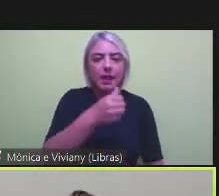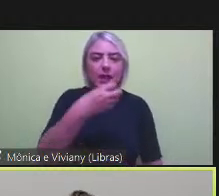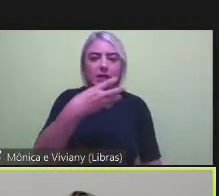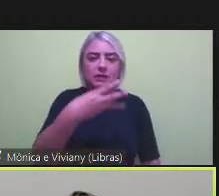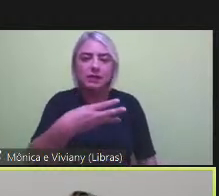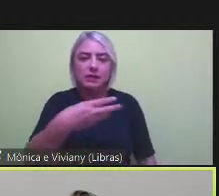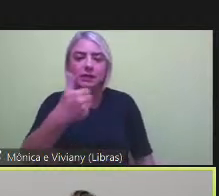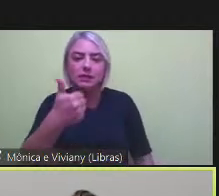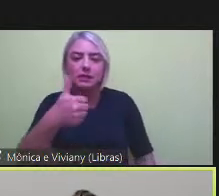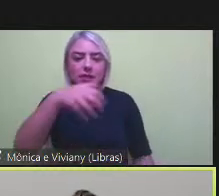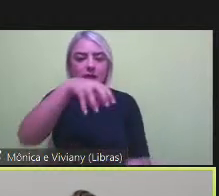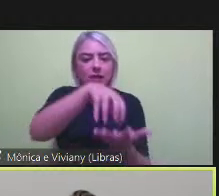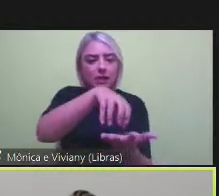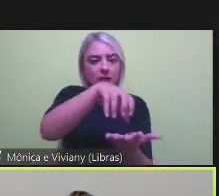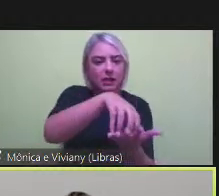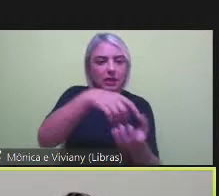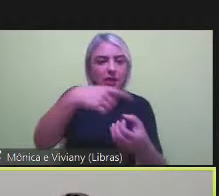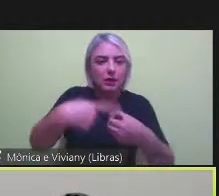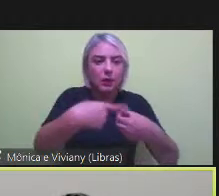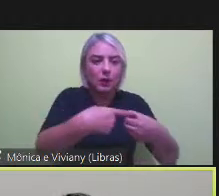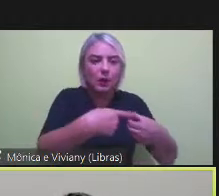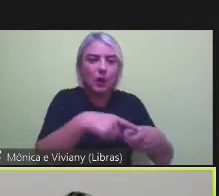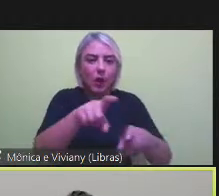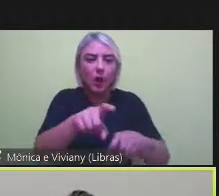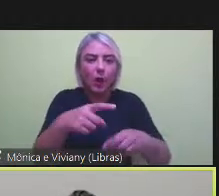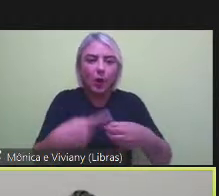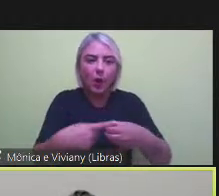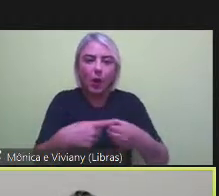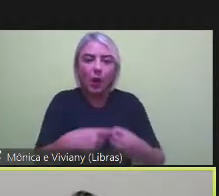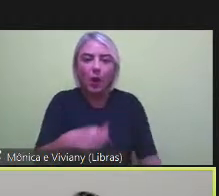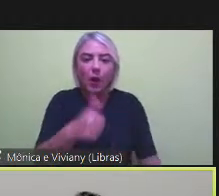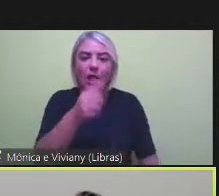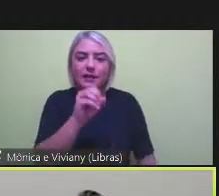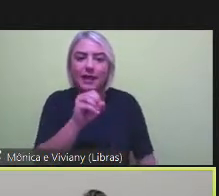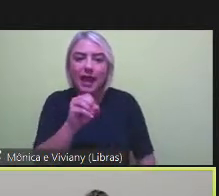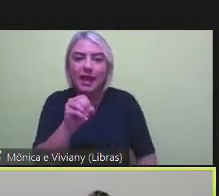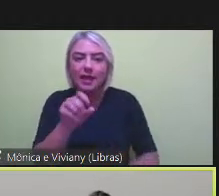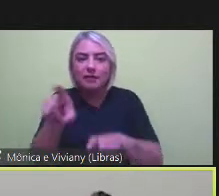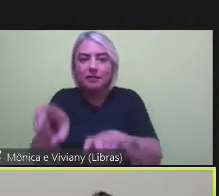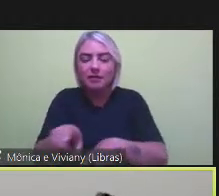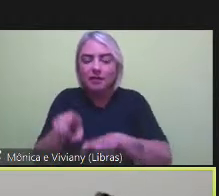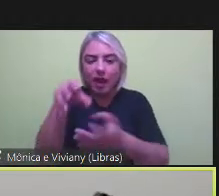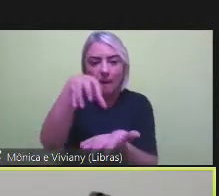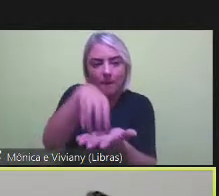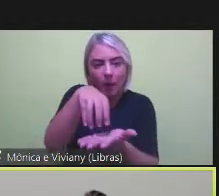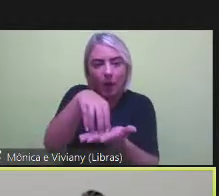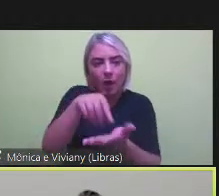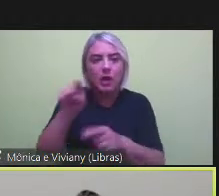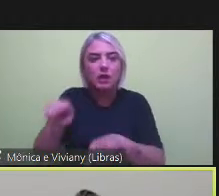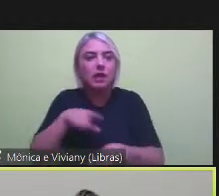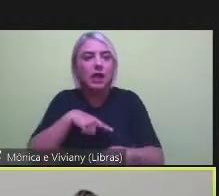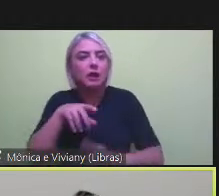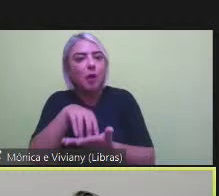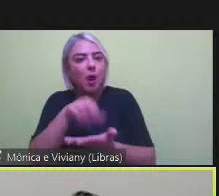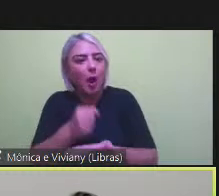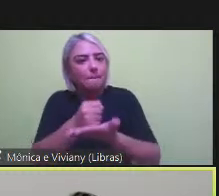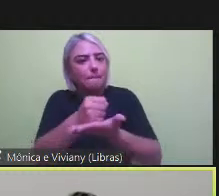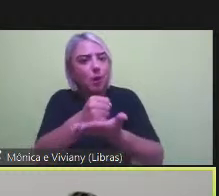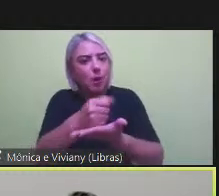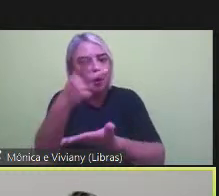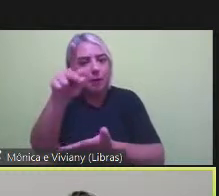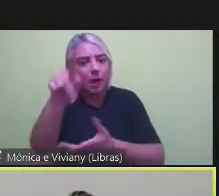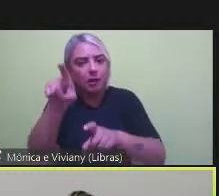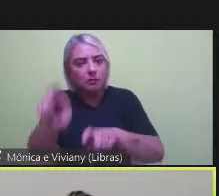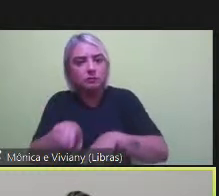have 131 units of urban units, 10 rural people in the support part. We have